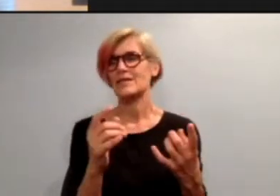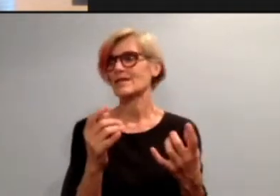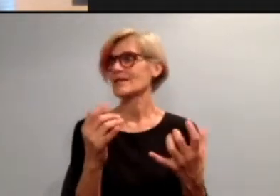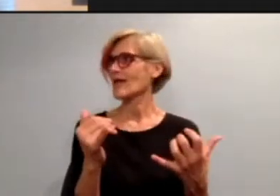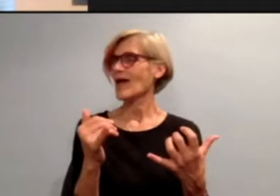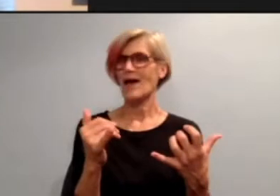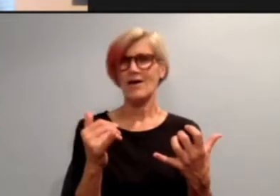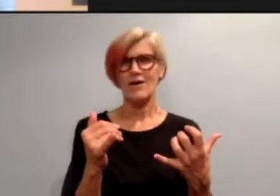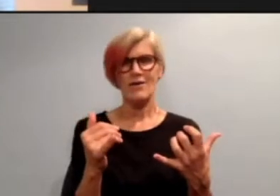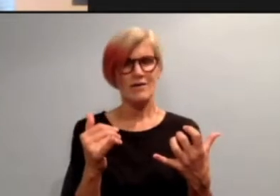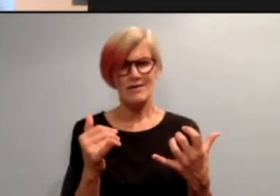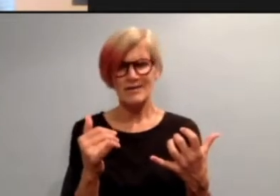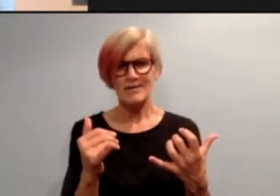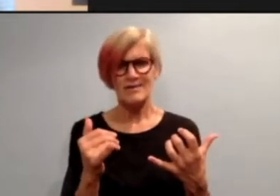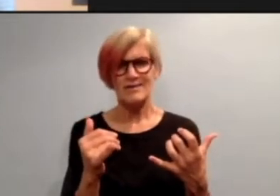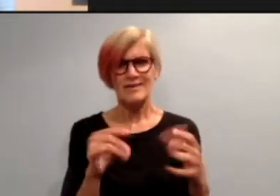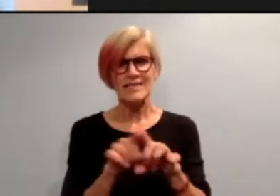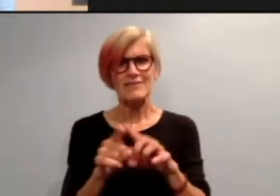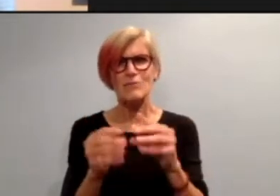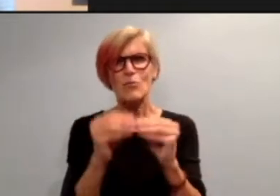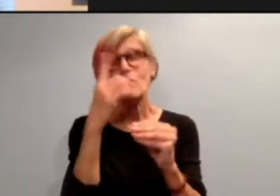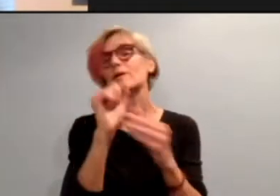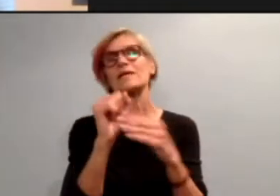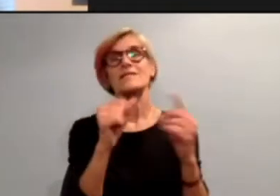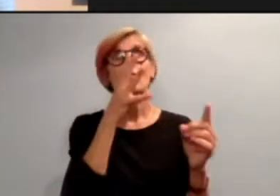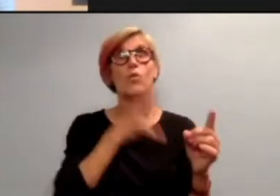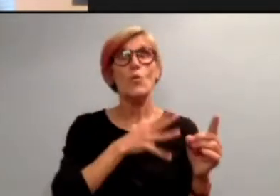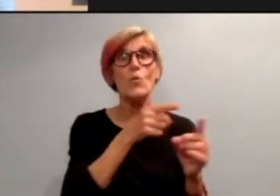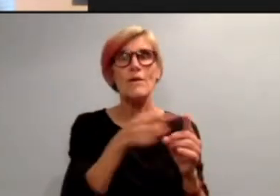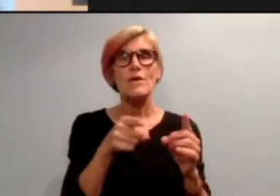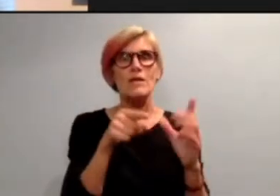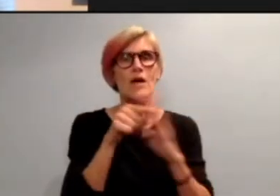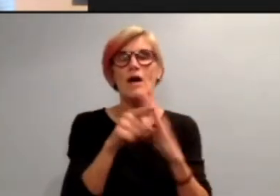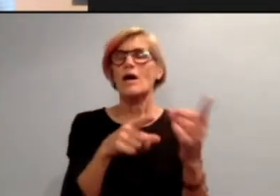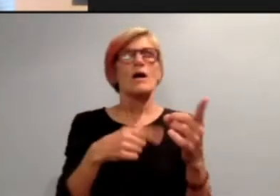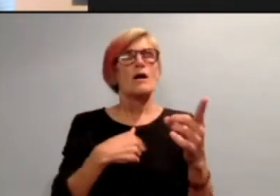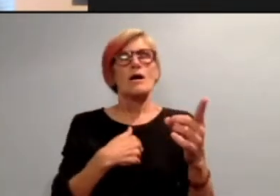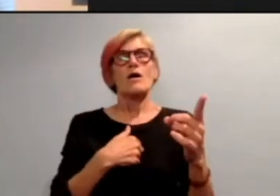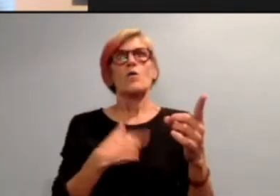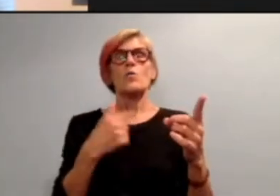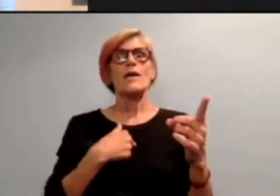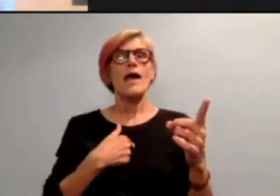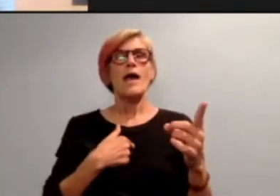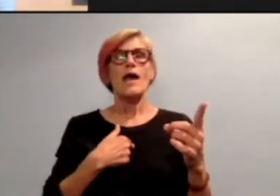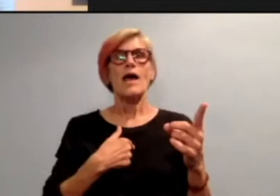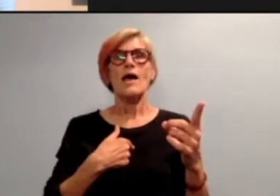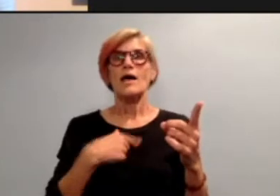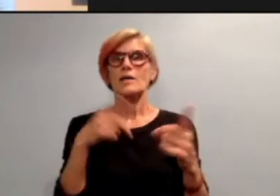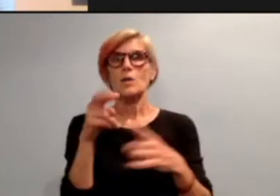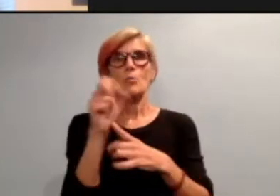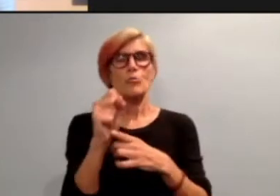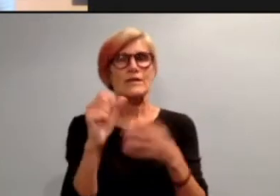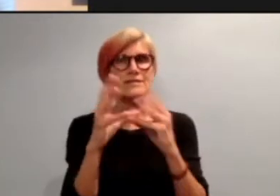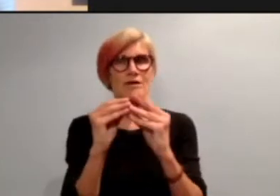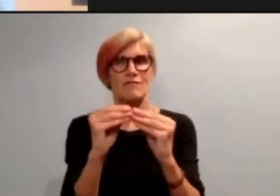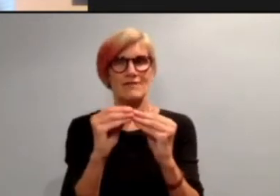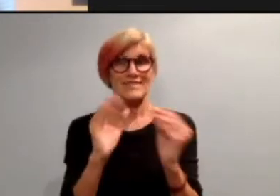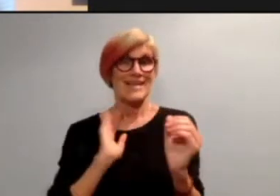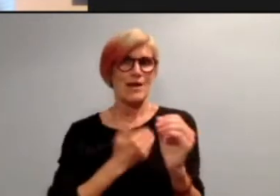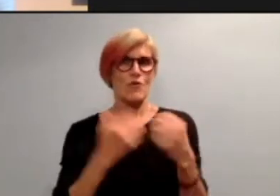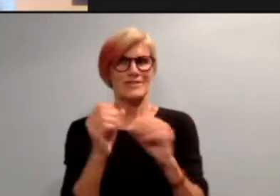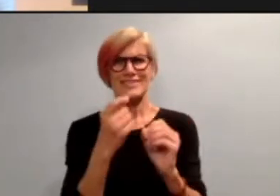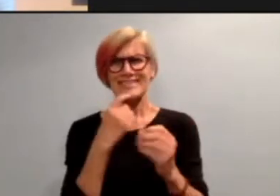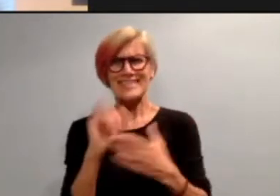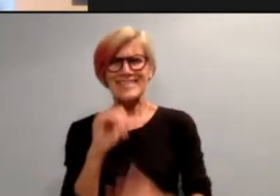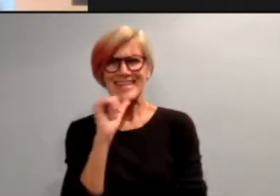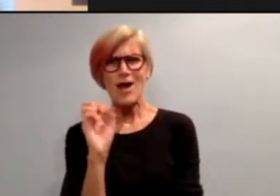after the murders of the women, we held a press conference here to talk about how that wasn't okay at our organization. And I have to tell